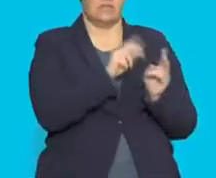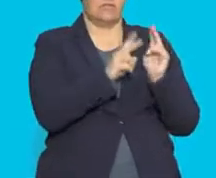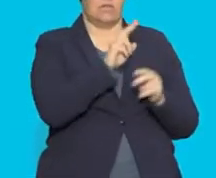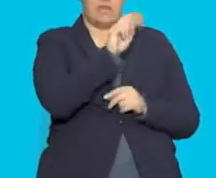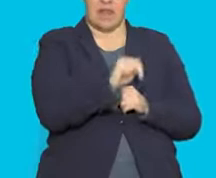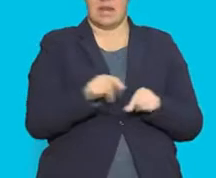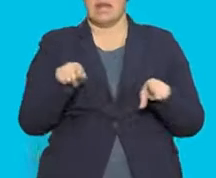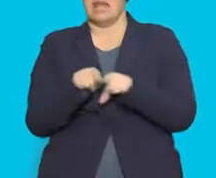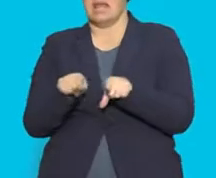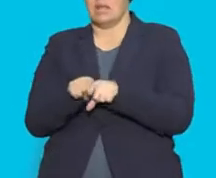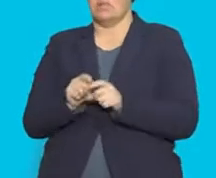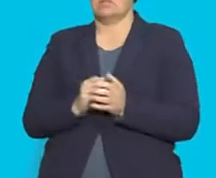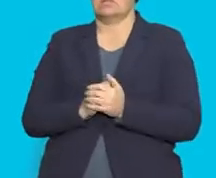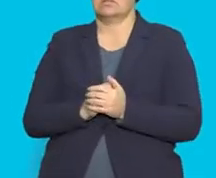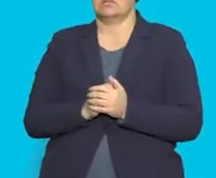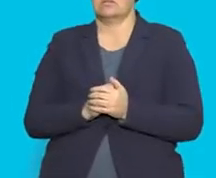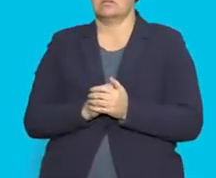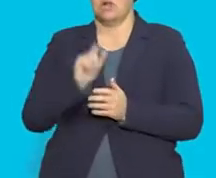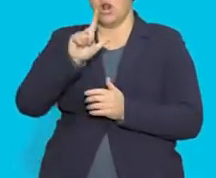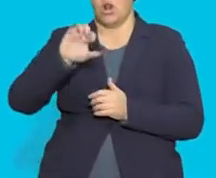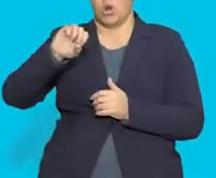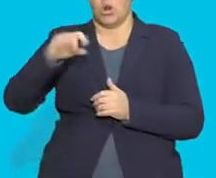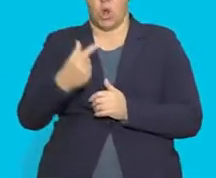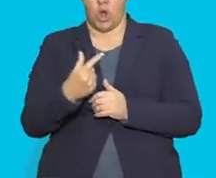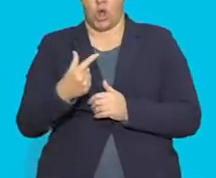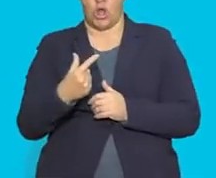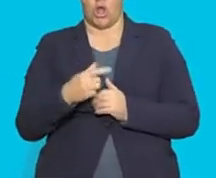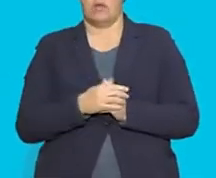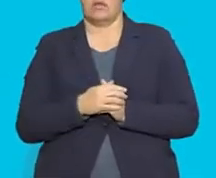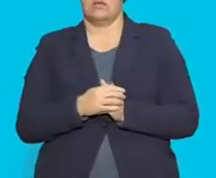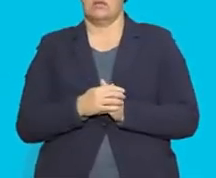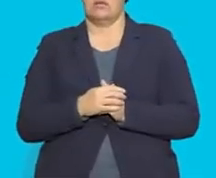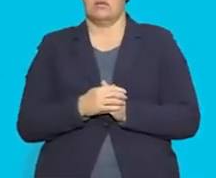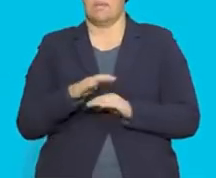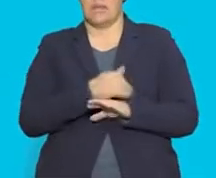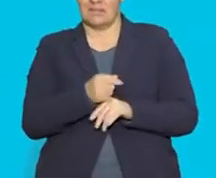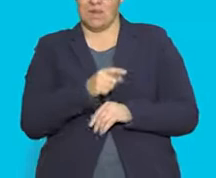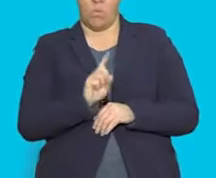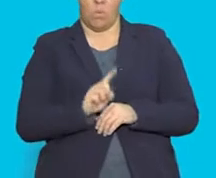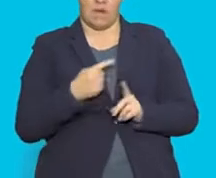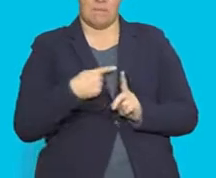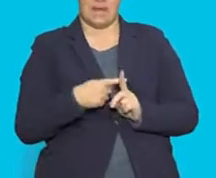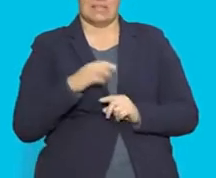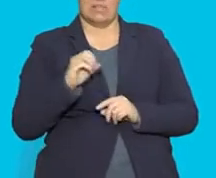is equals to a log of the base, which is 1 plus